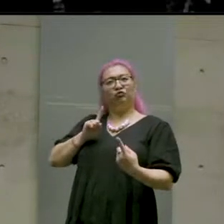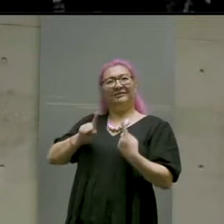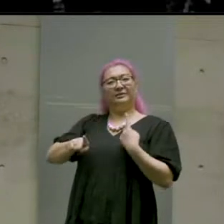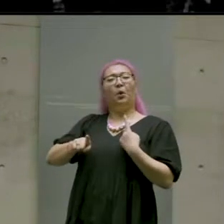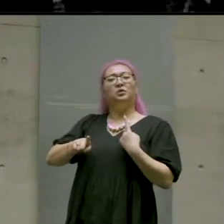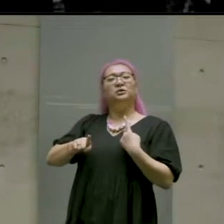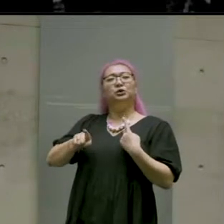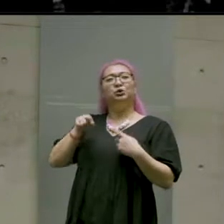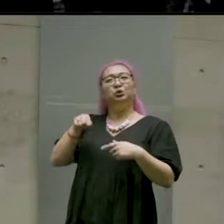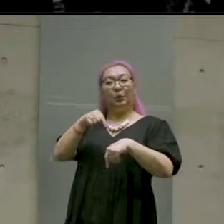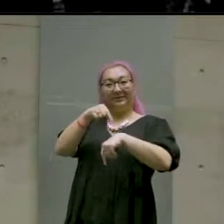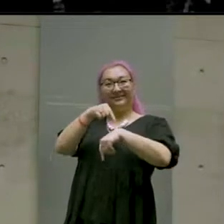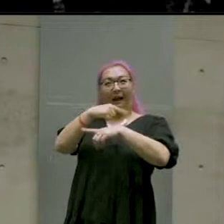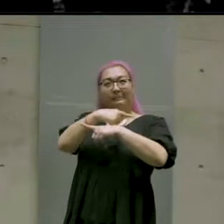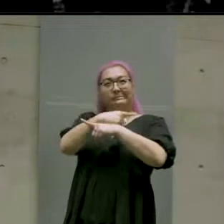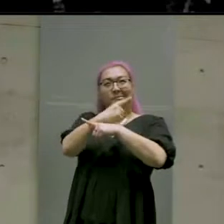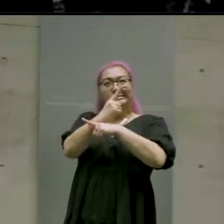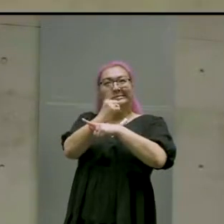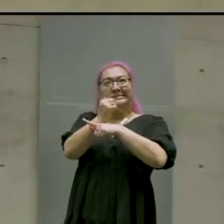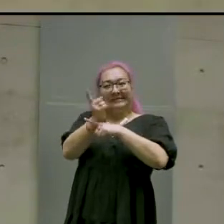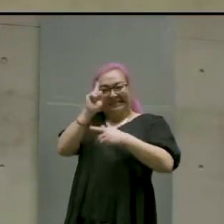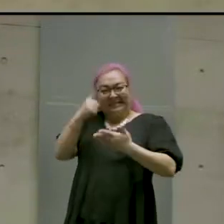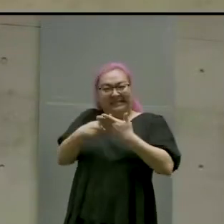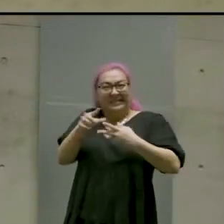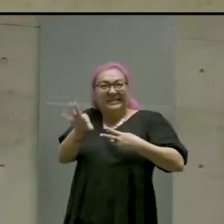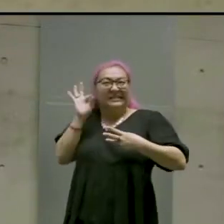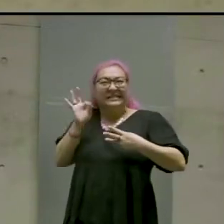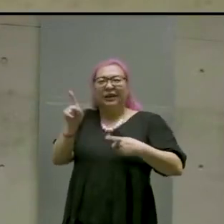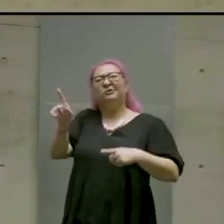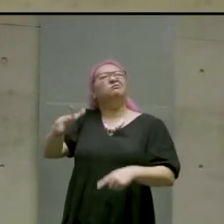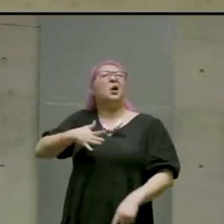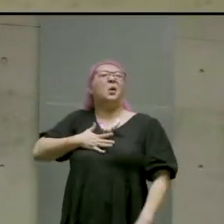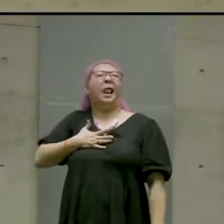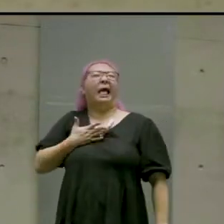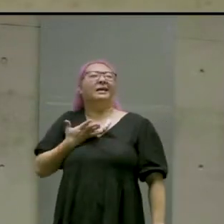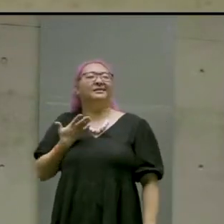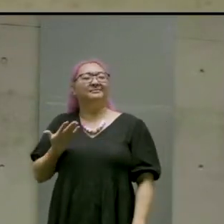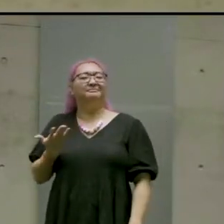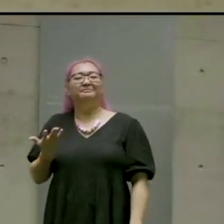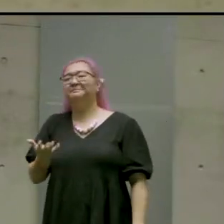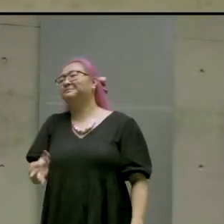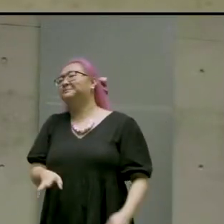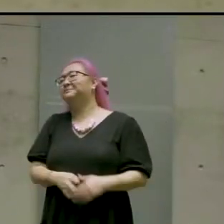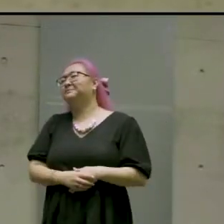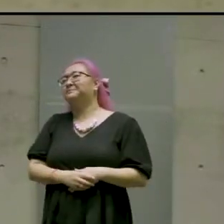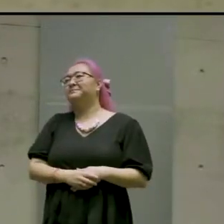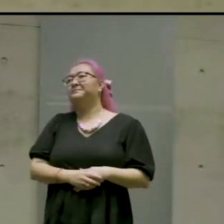to time-based decisions. So they don't like it, generally speaking.